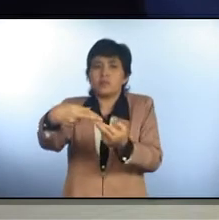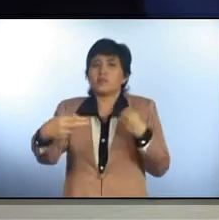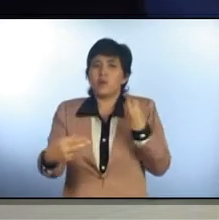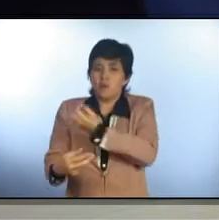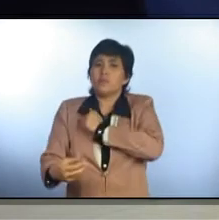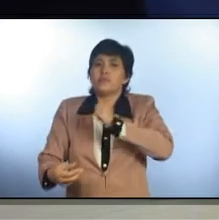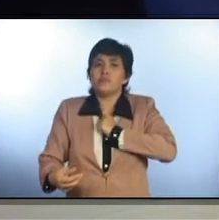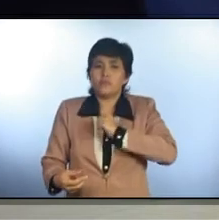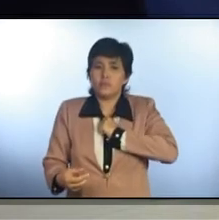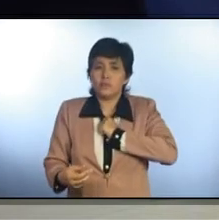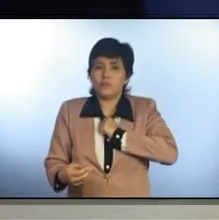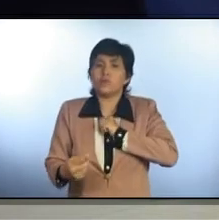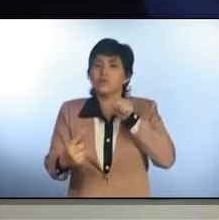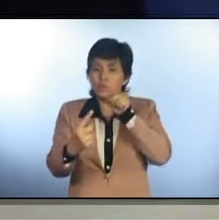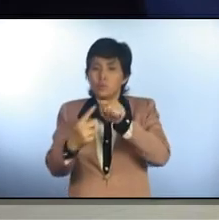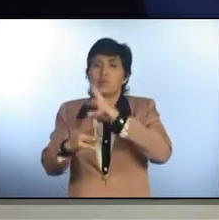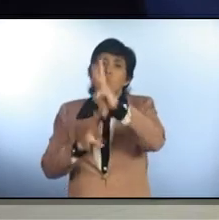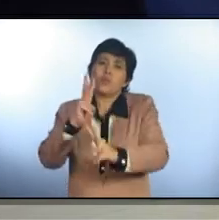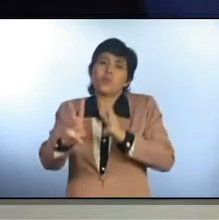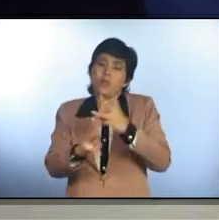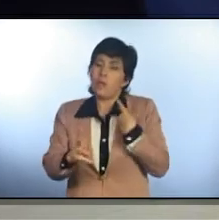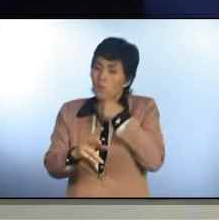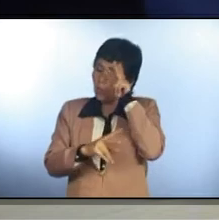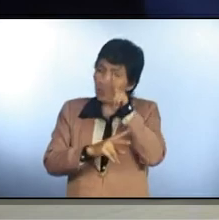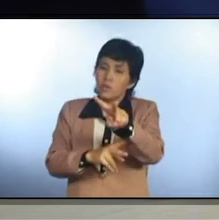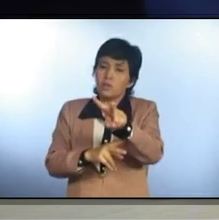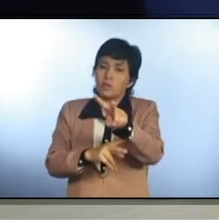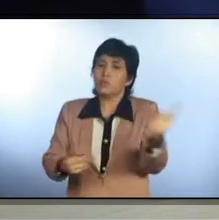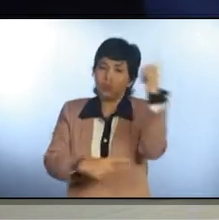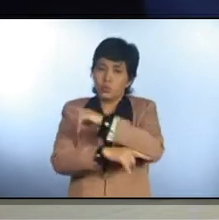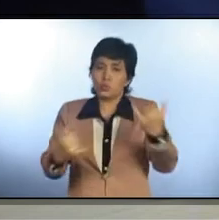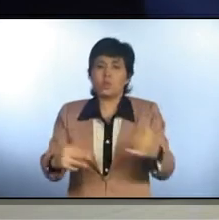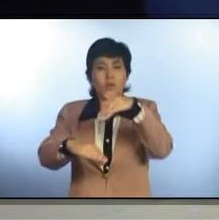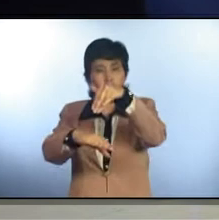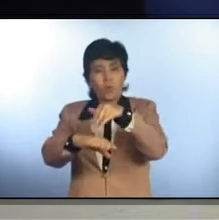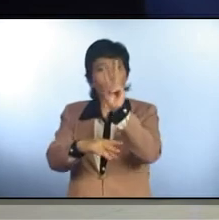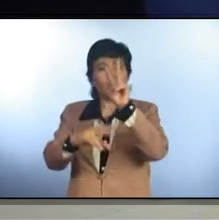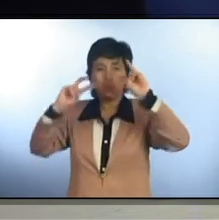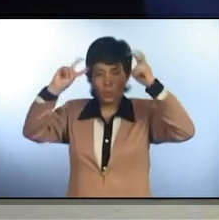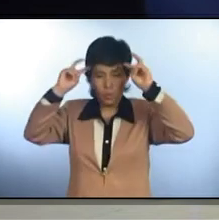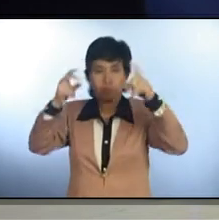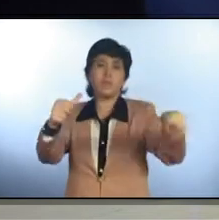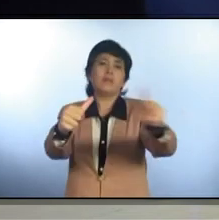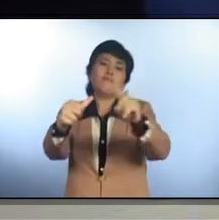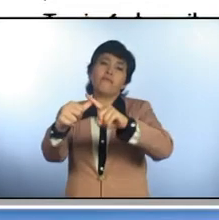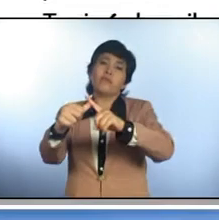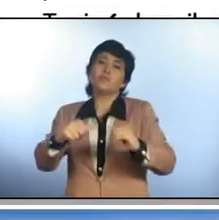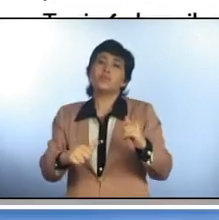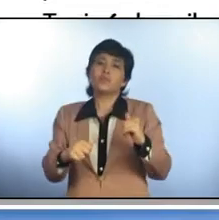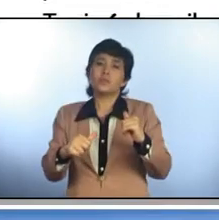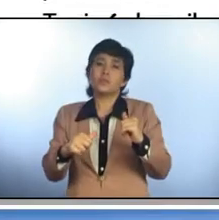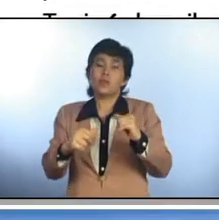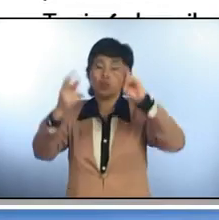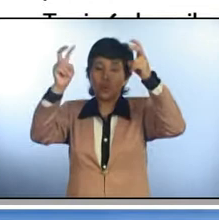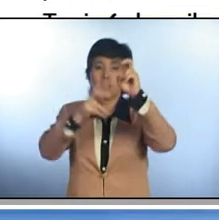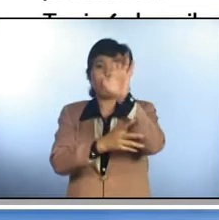ourselves towards the world. And we'll look today on two topics. The first one, the topic